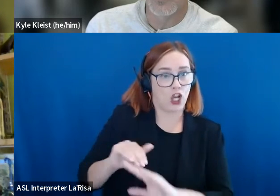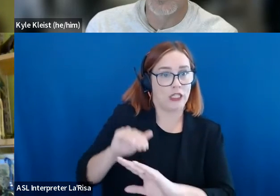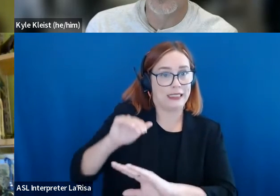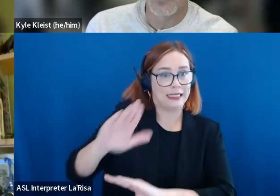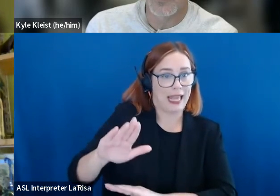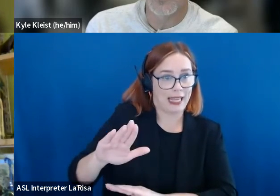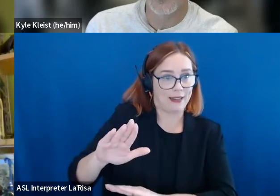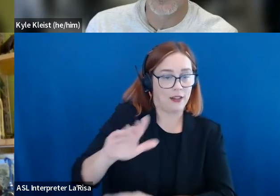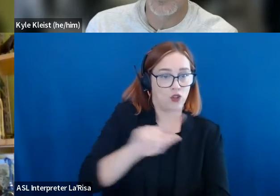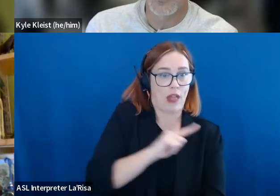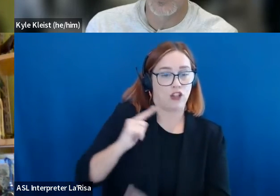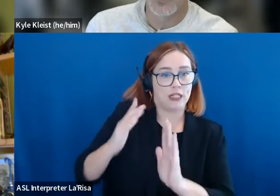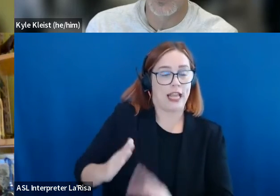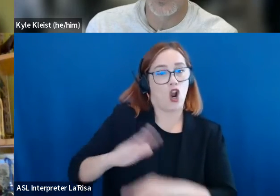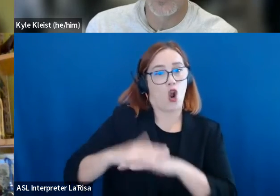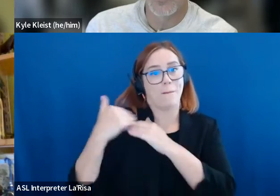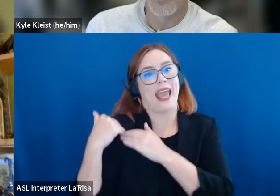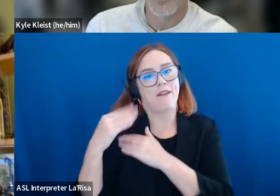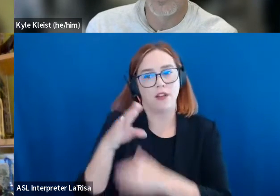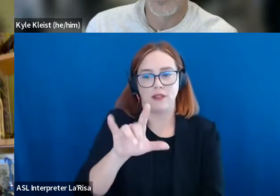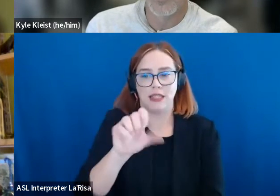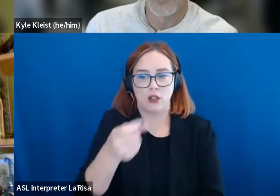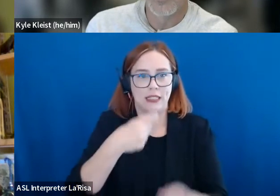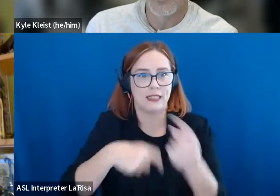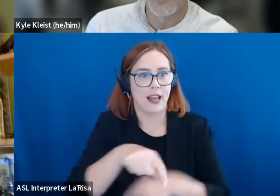those in the community getting involved.